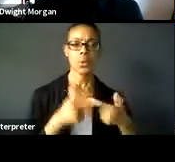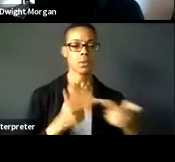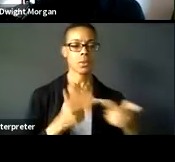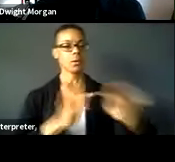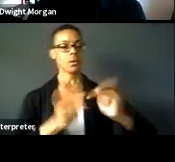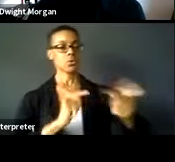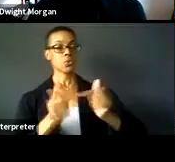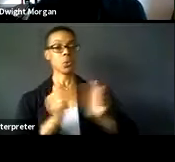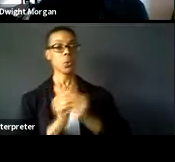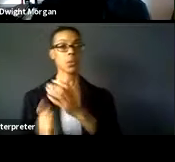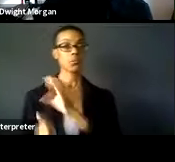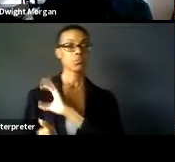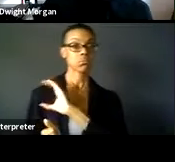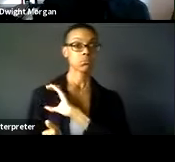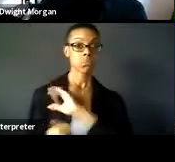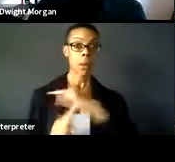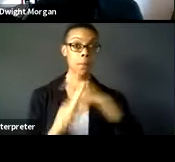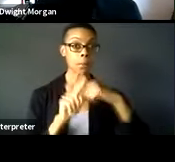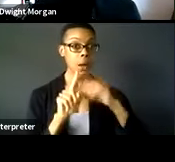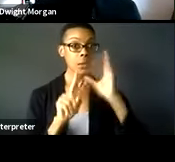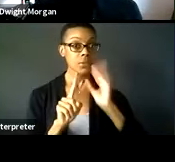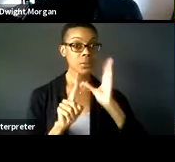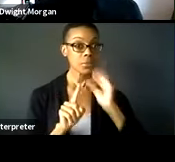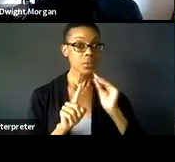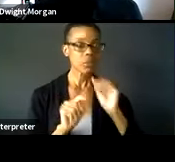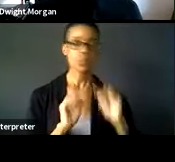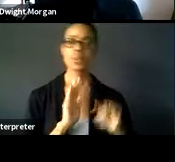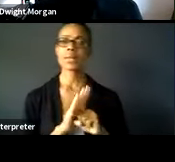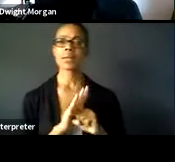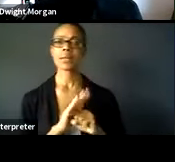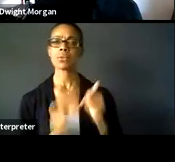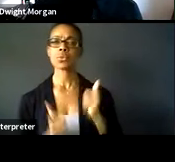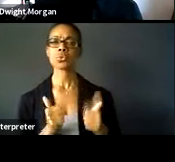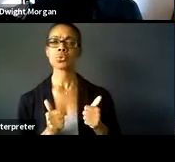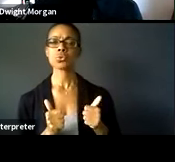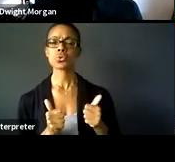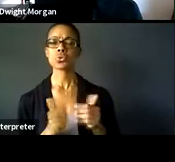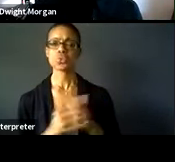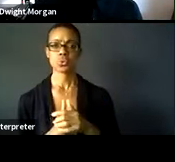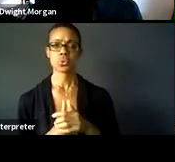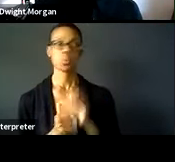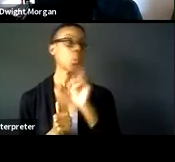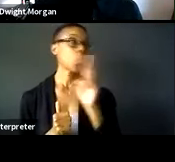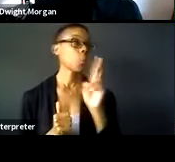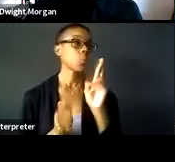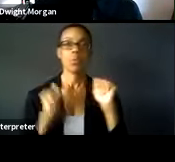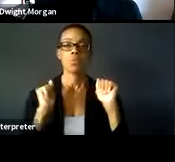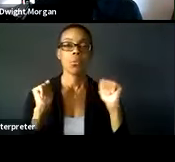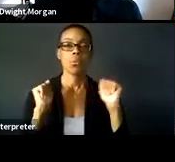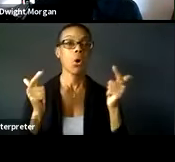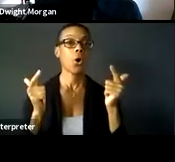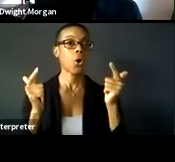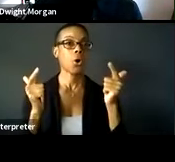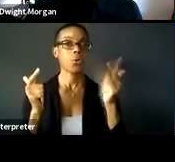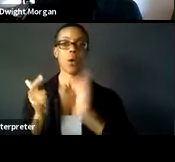they have positive experience or do they have negative experience? All the decisions we make,